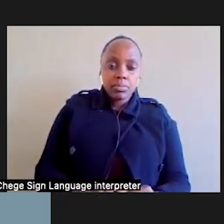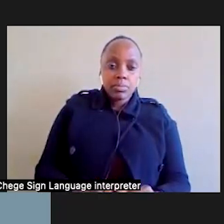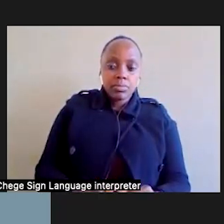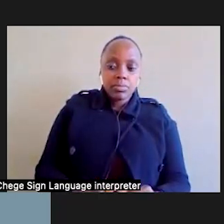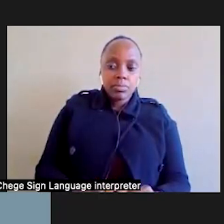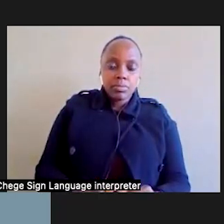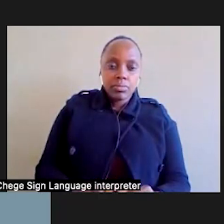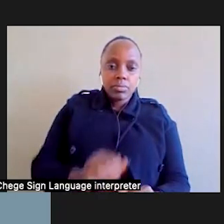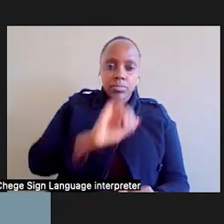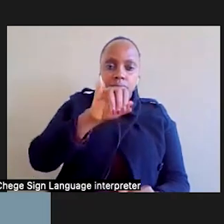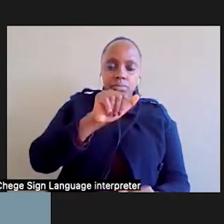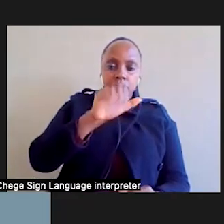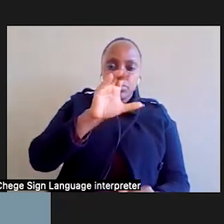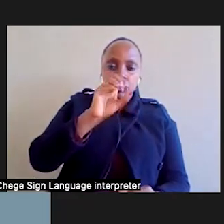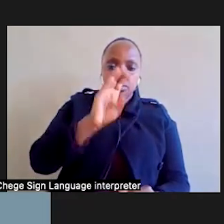Jacob.